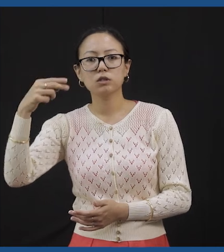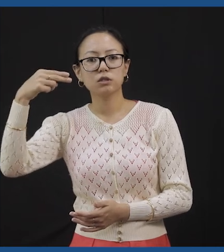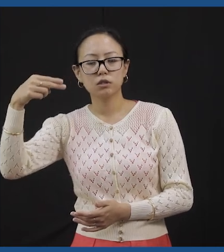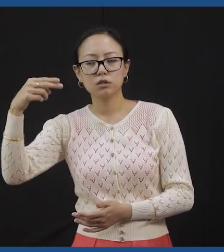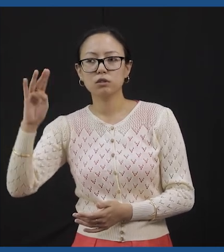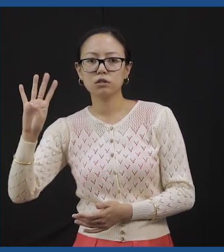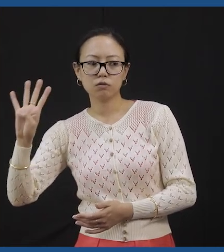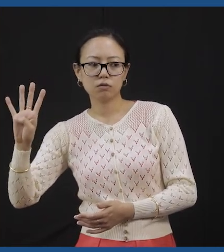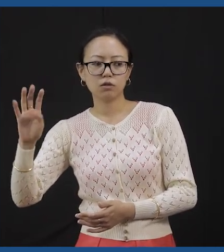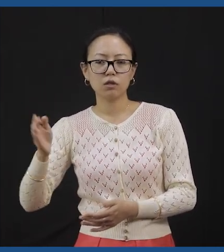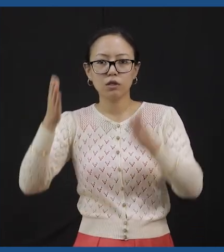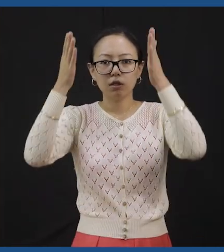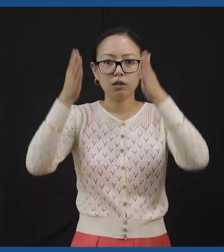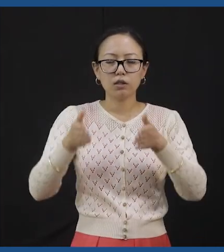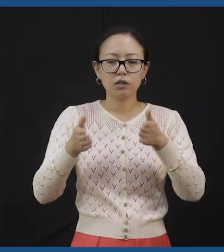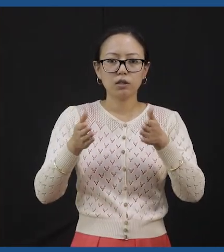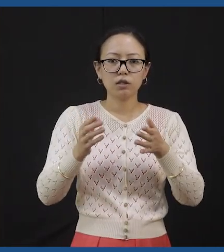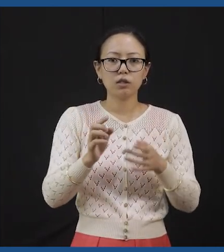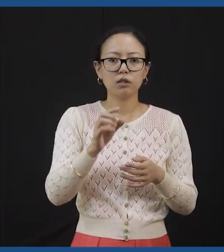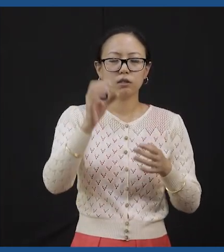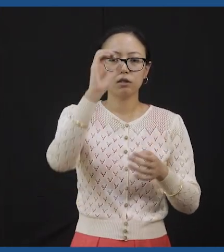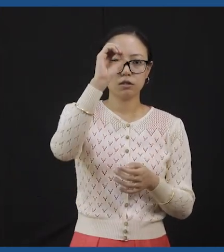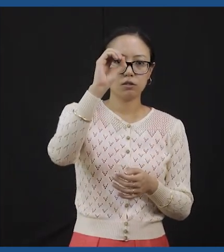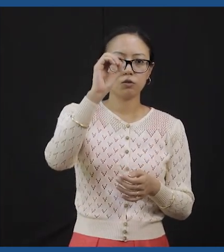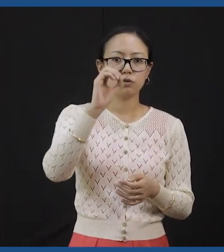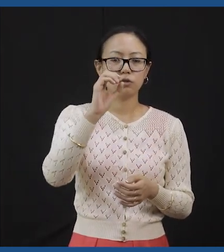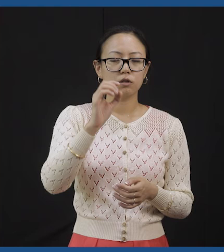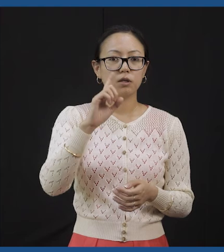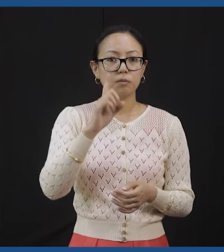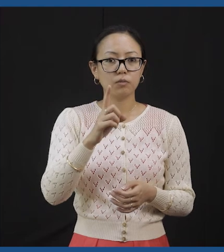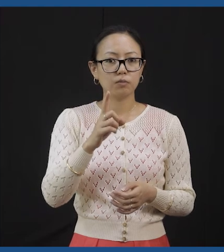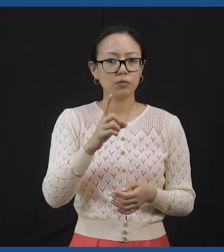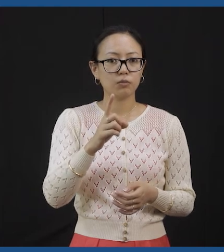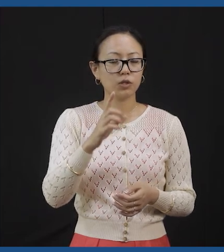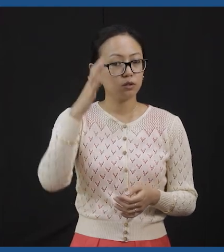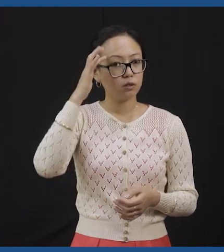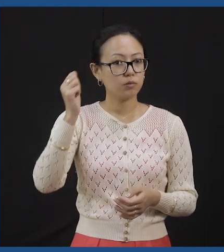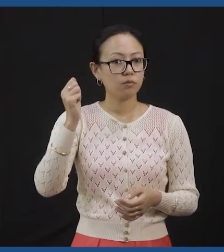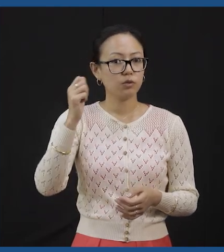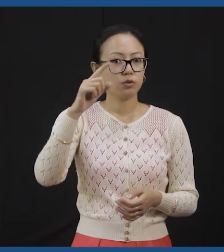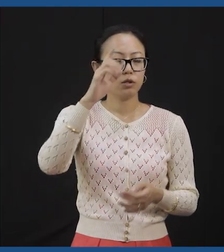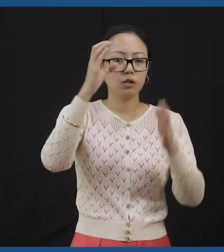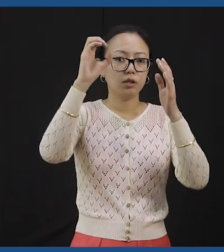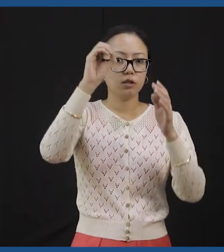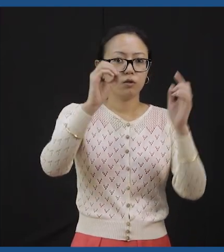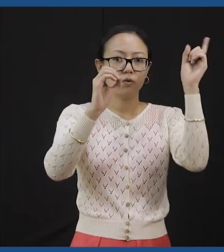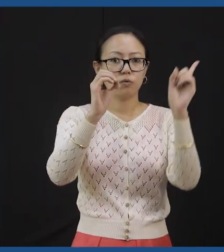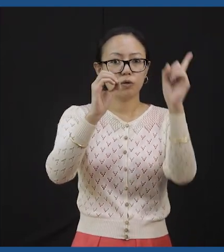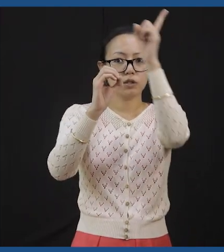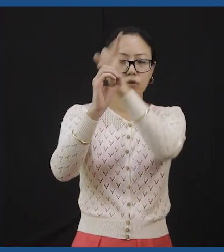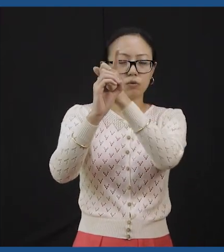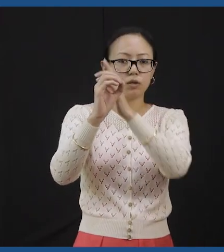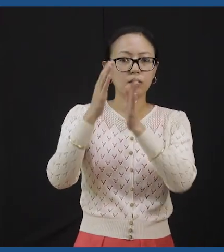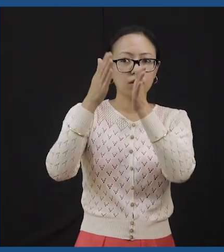it 9. So 9 minus 1 is 8. Now the 1 has been given to the next number, right? So